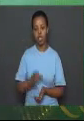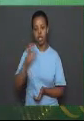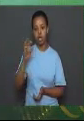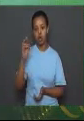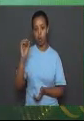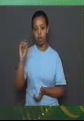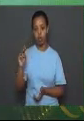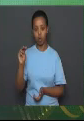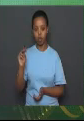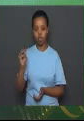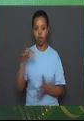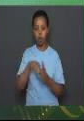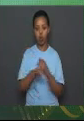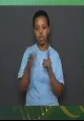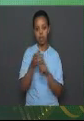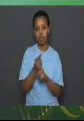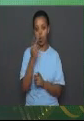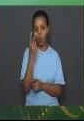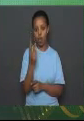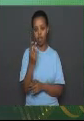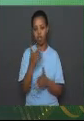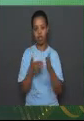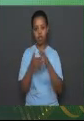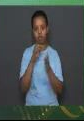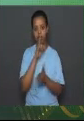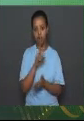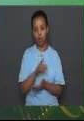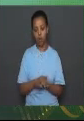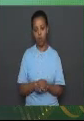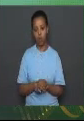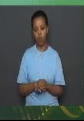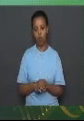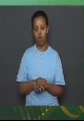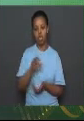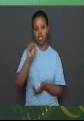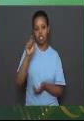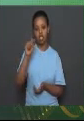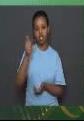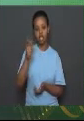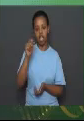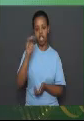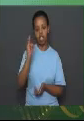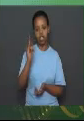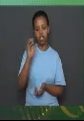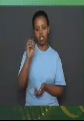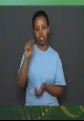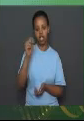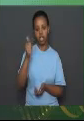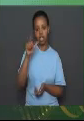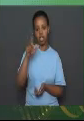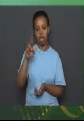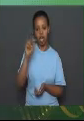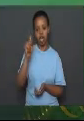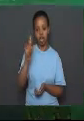Chromatography consists of two phases, the stationary phase and the mobile